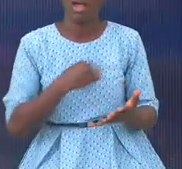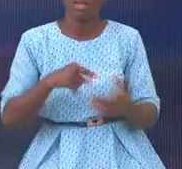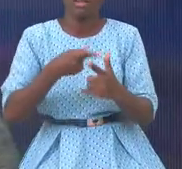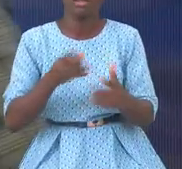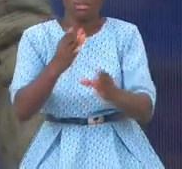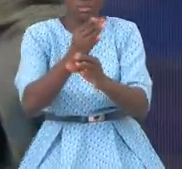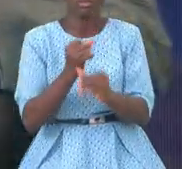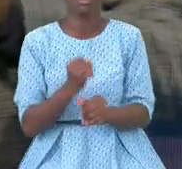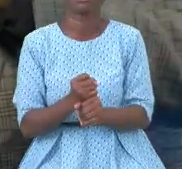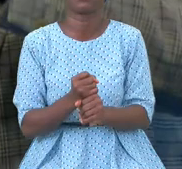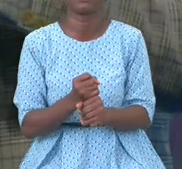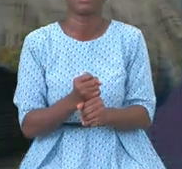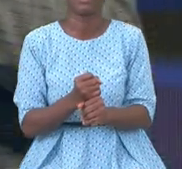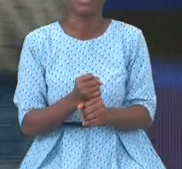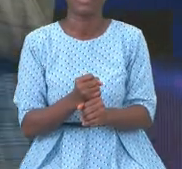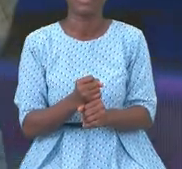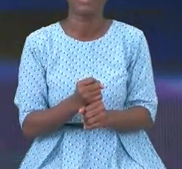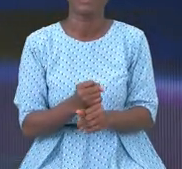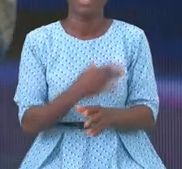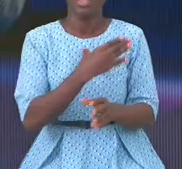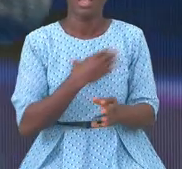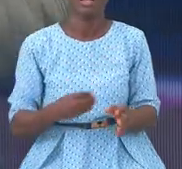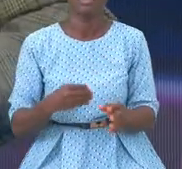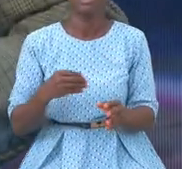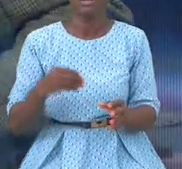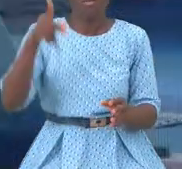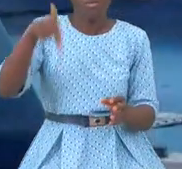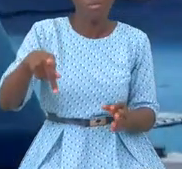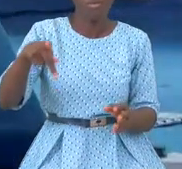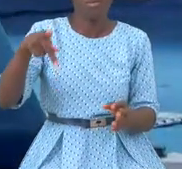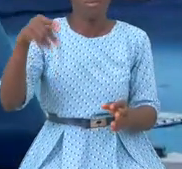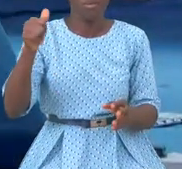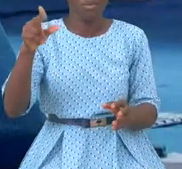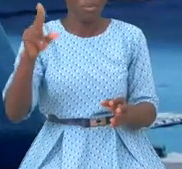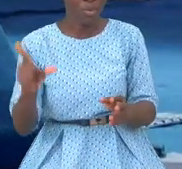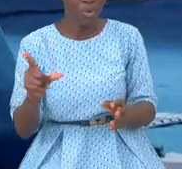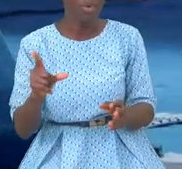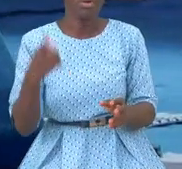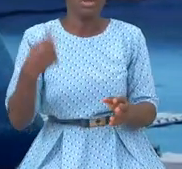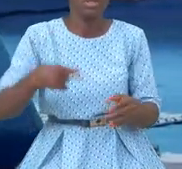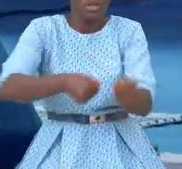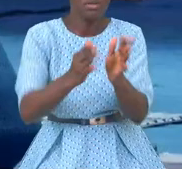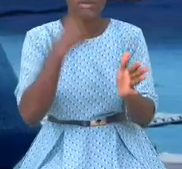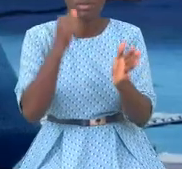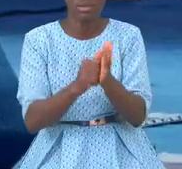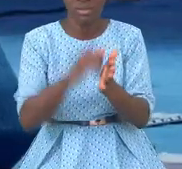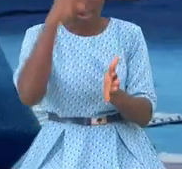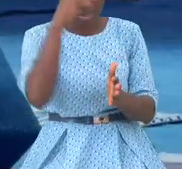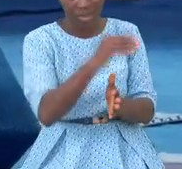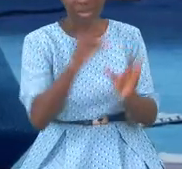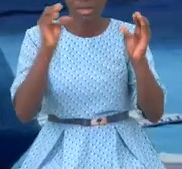obtained mercy that in me first Jesus Christ might show forth